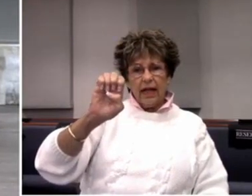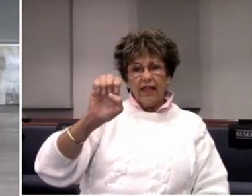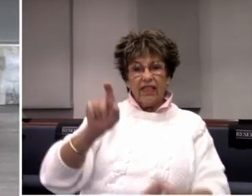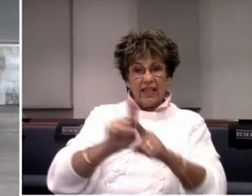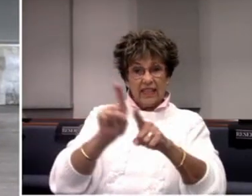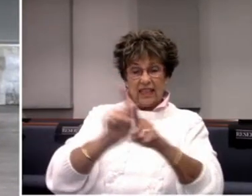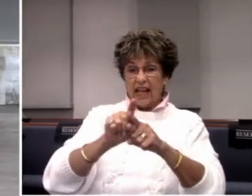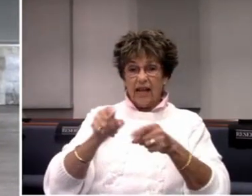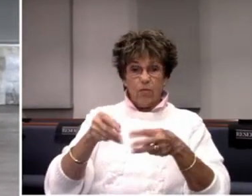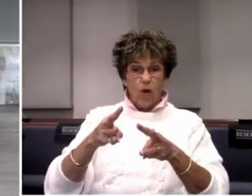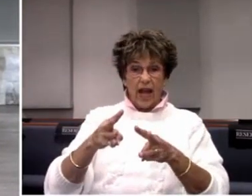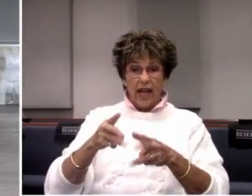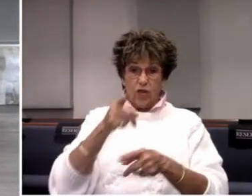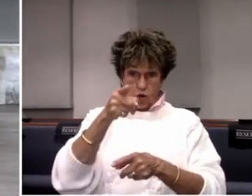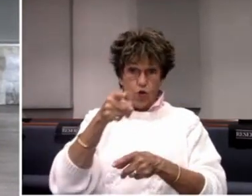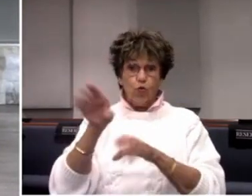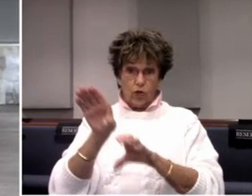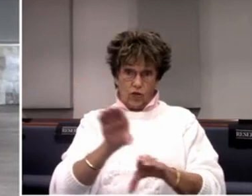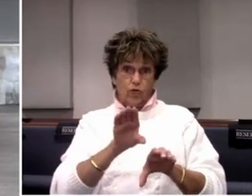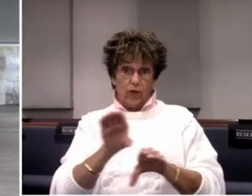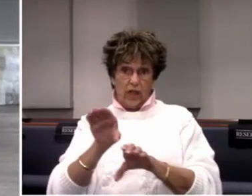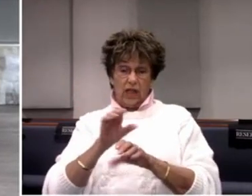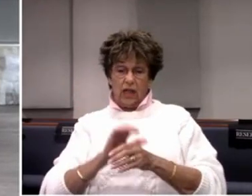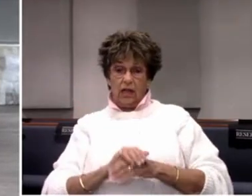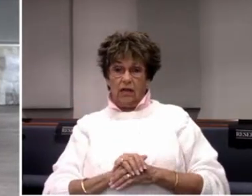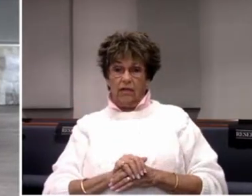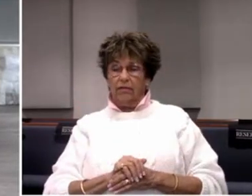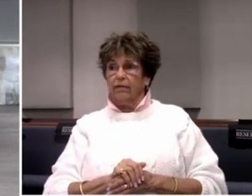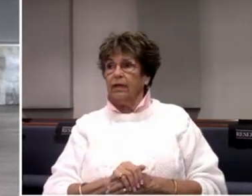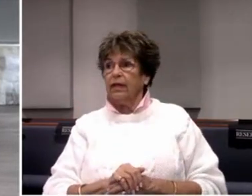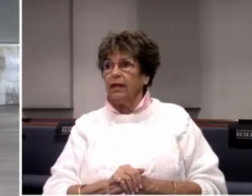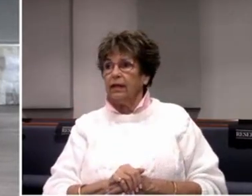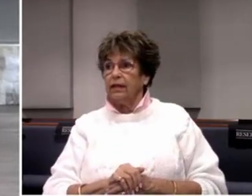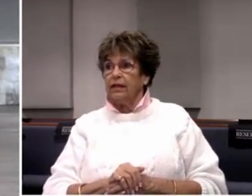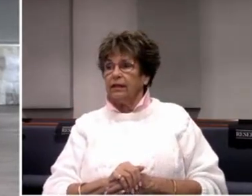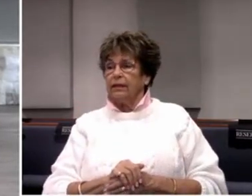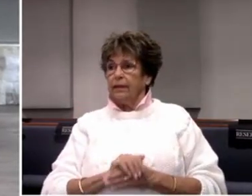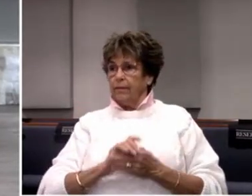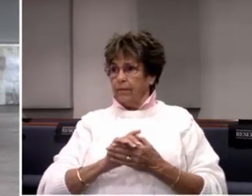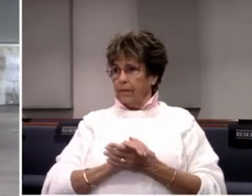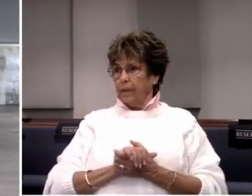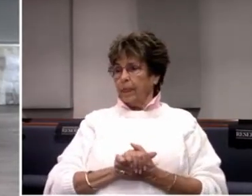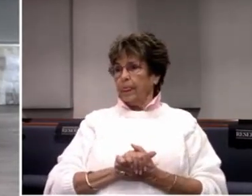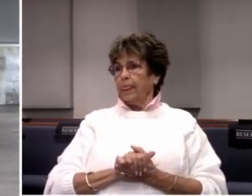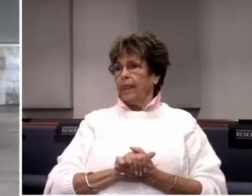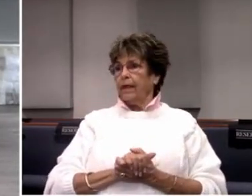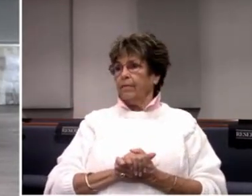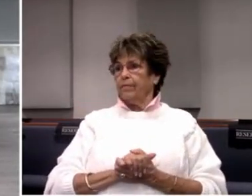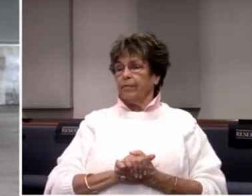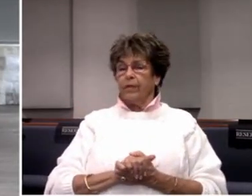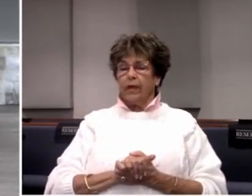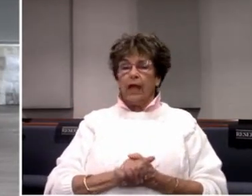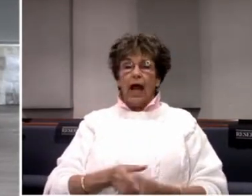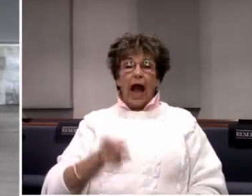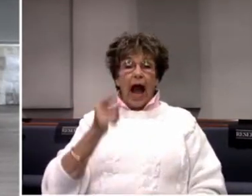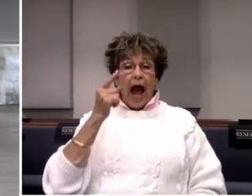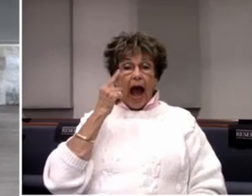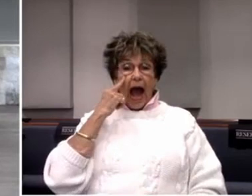kind is something that is motivated naturally. Eye for an